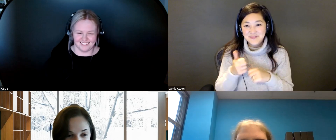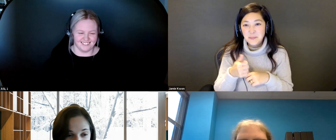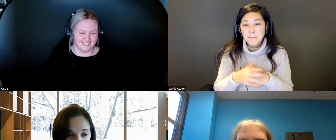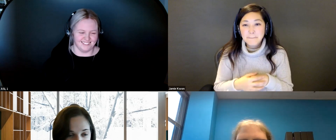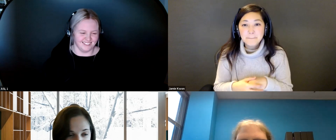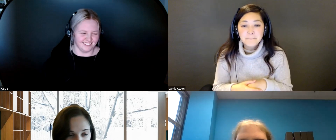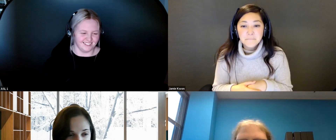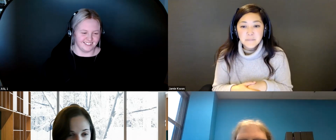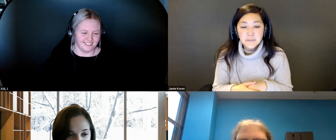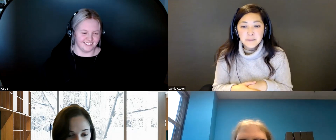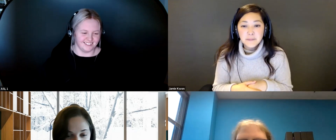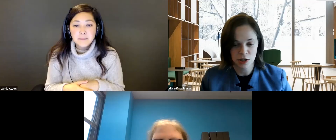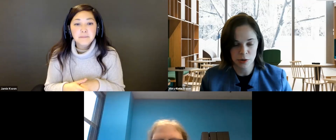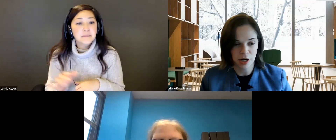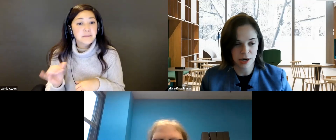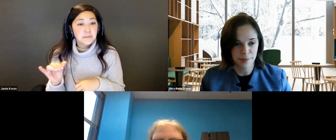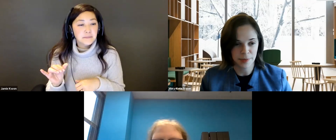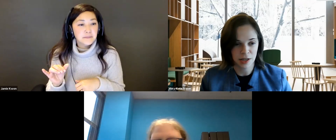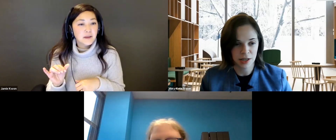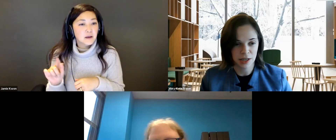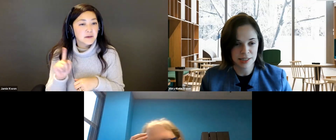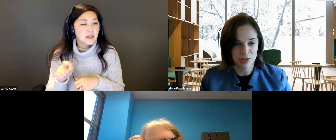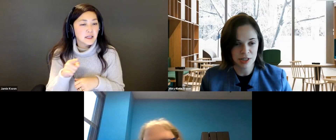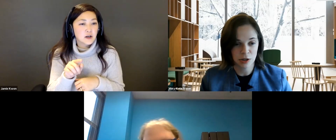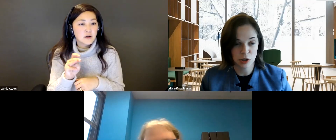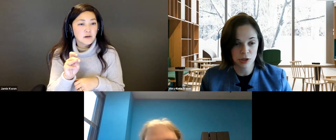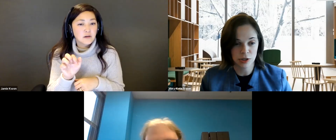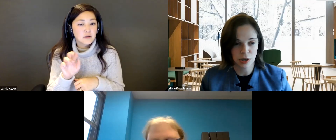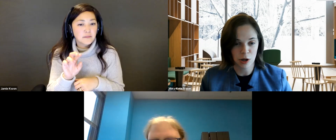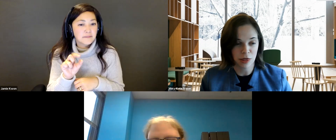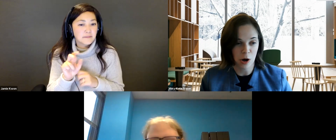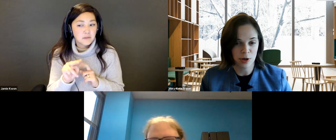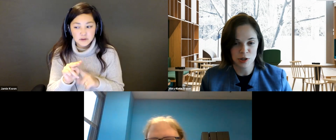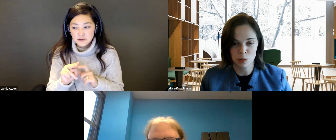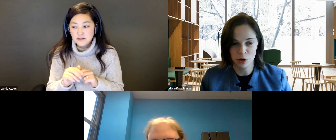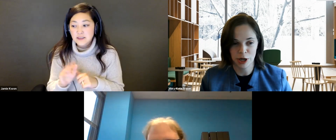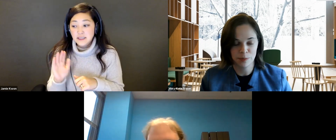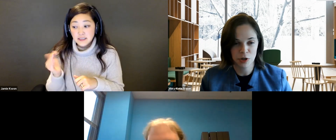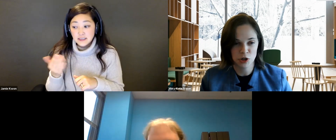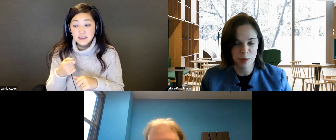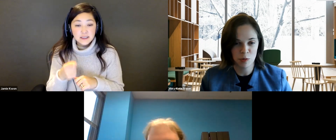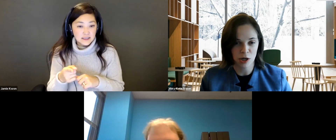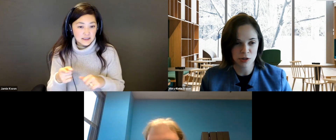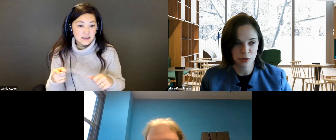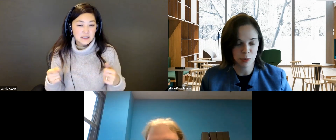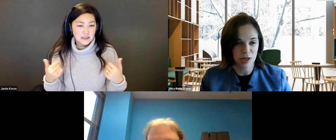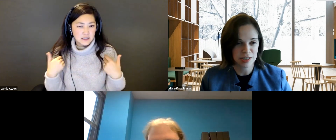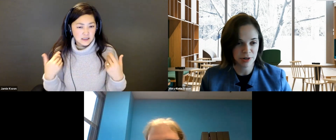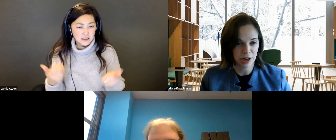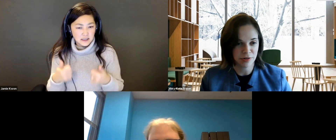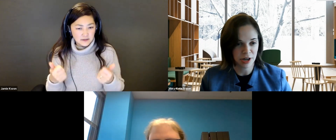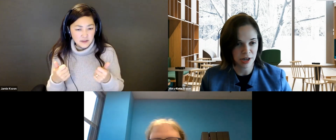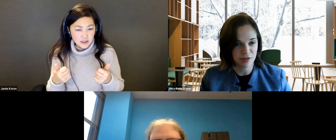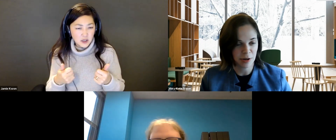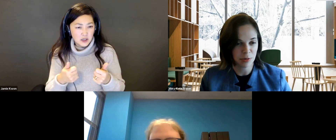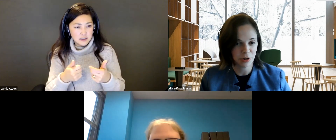And so we're going to ask you, it seems like there's a lot of thought went into the program. Could you maybe walk us through the process